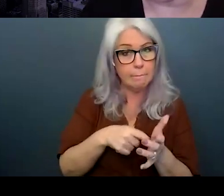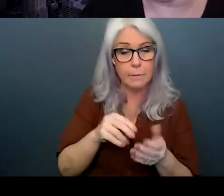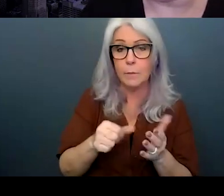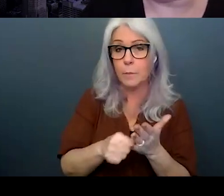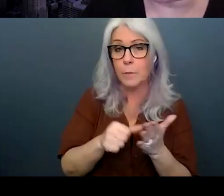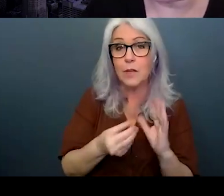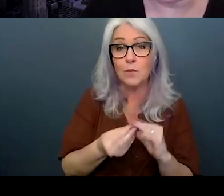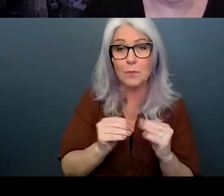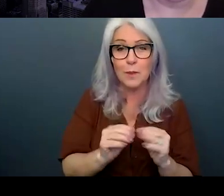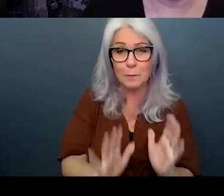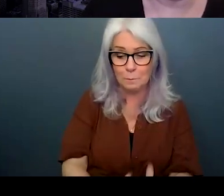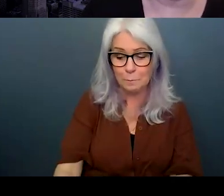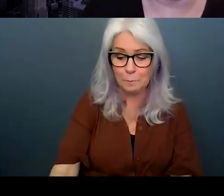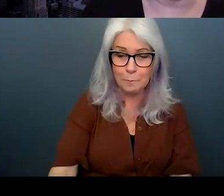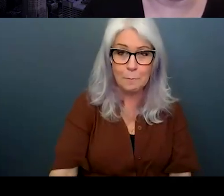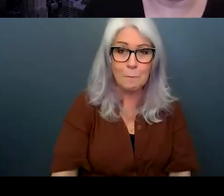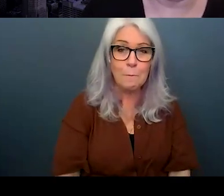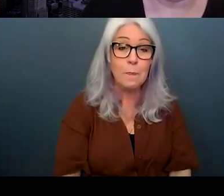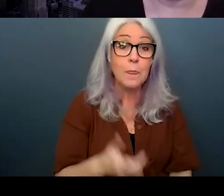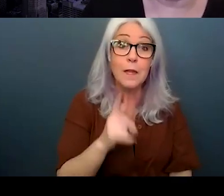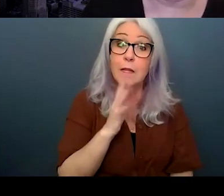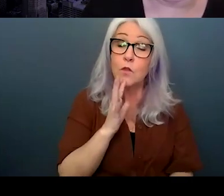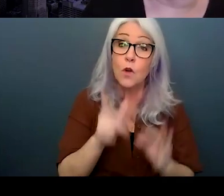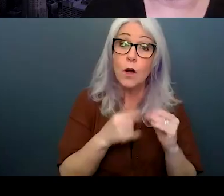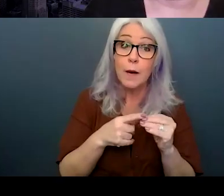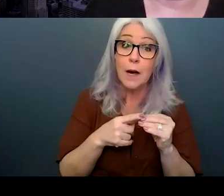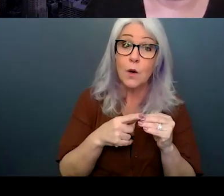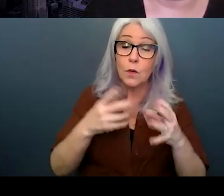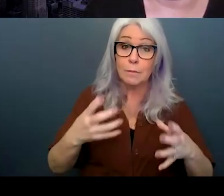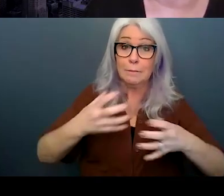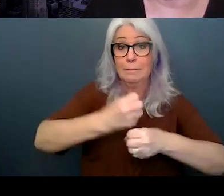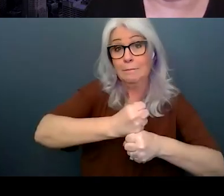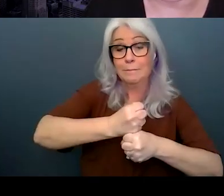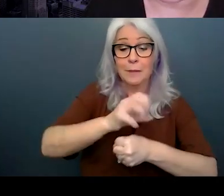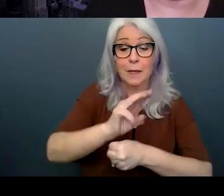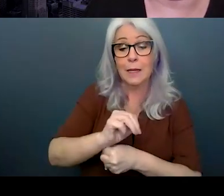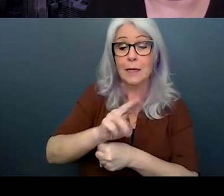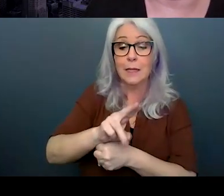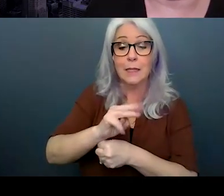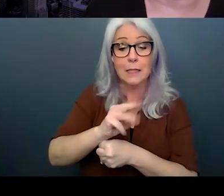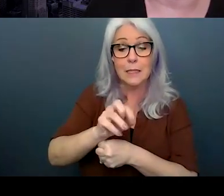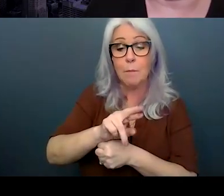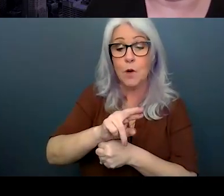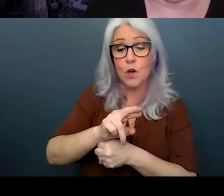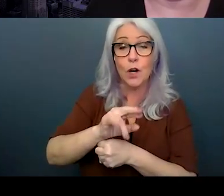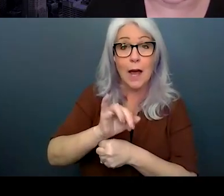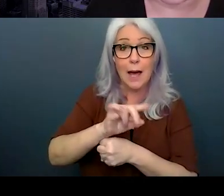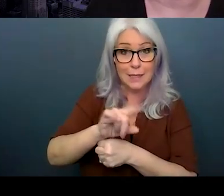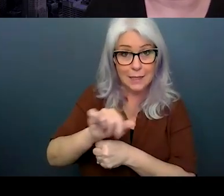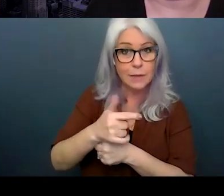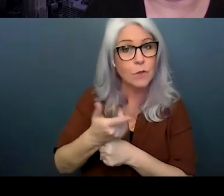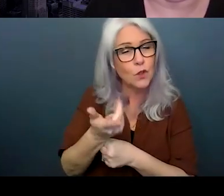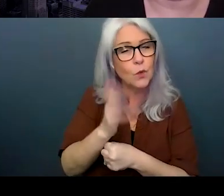And so let's talk about summarizing because summarizing is another kind where you will indeed need